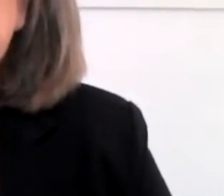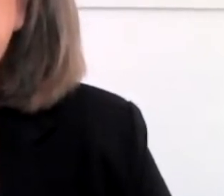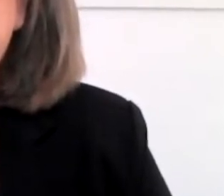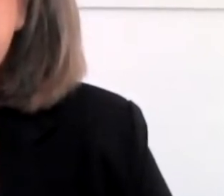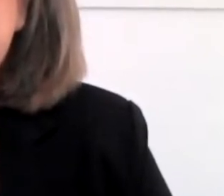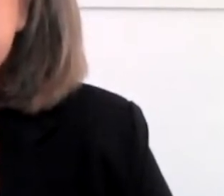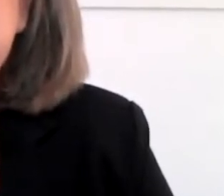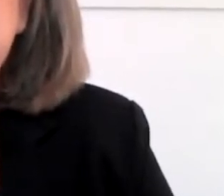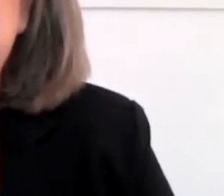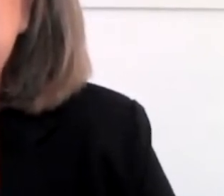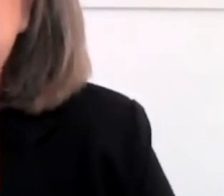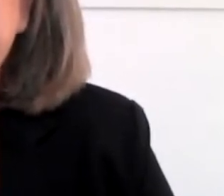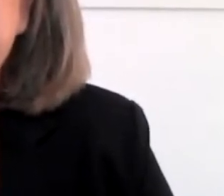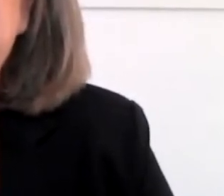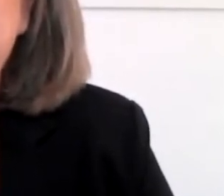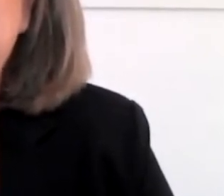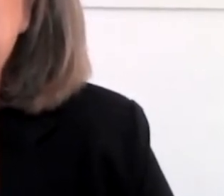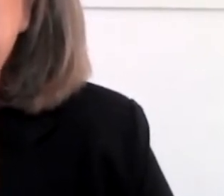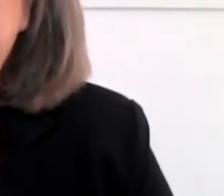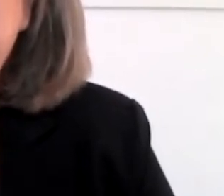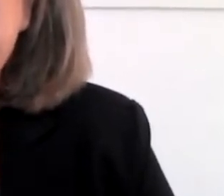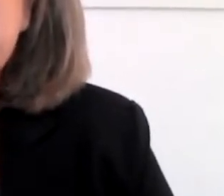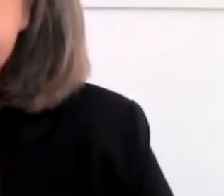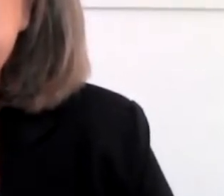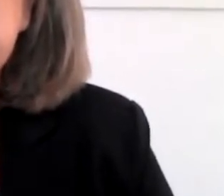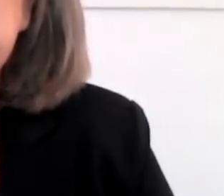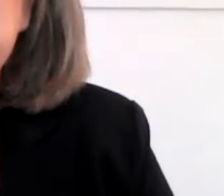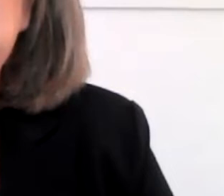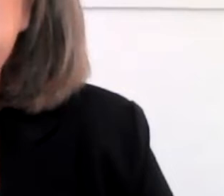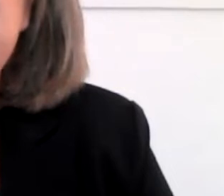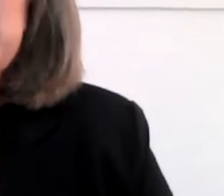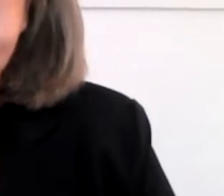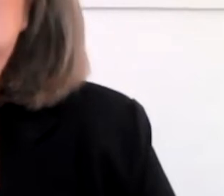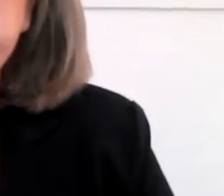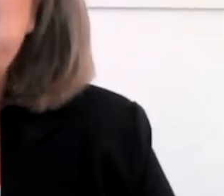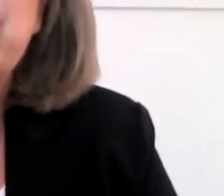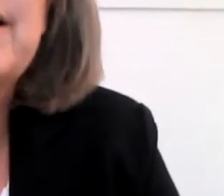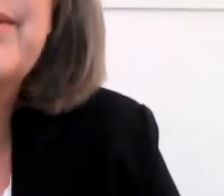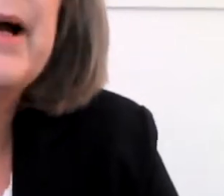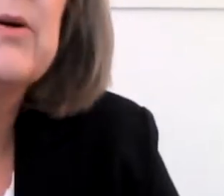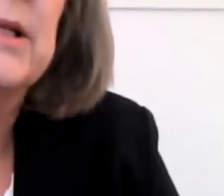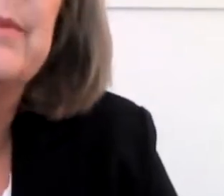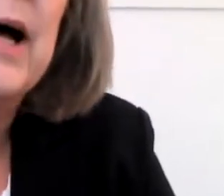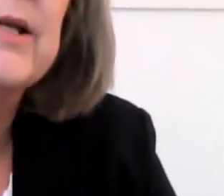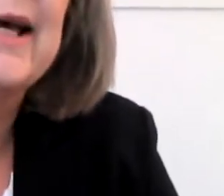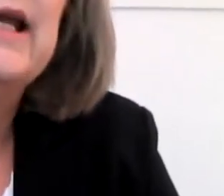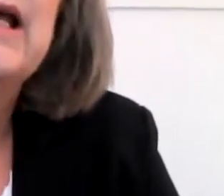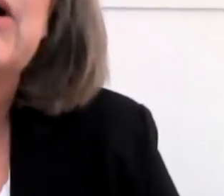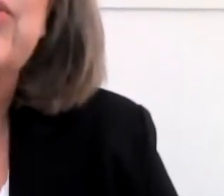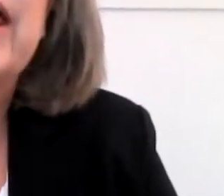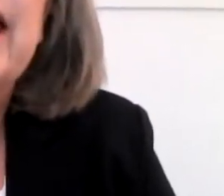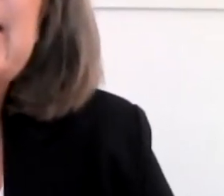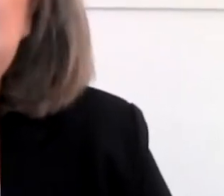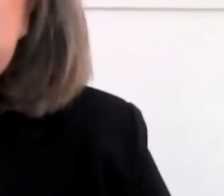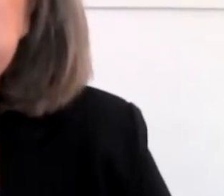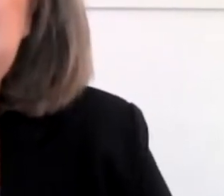childhood and there's great work, for example, by Chris Blodgett